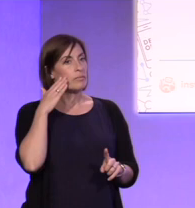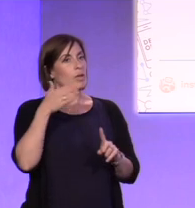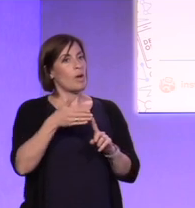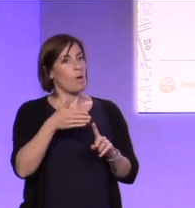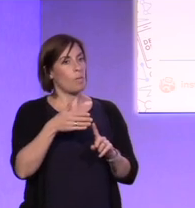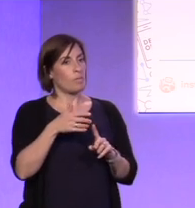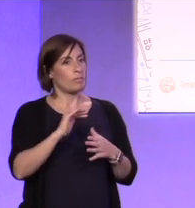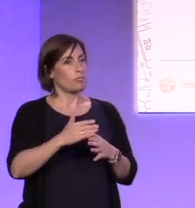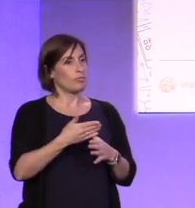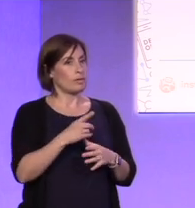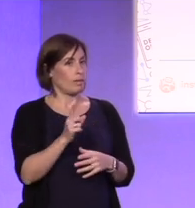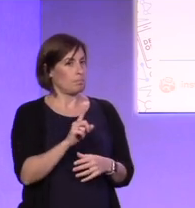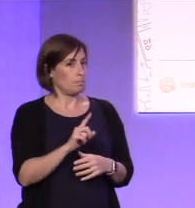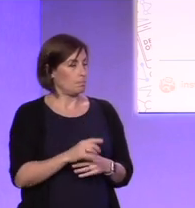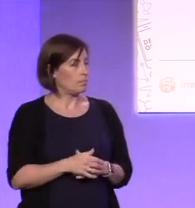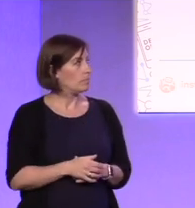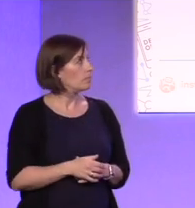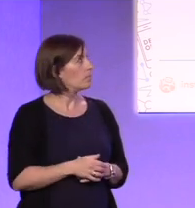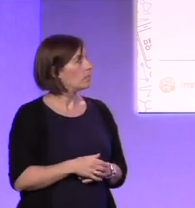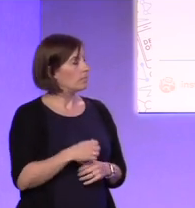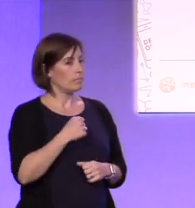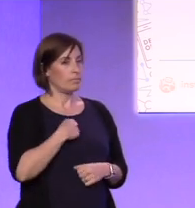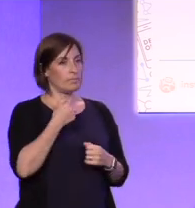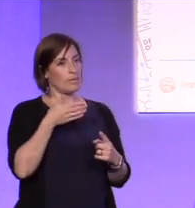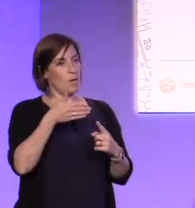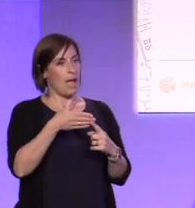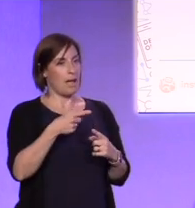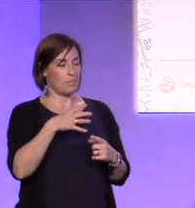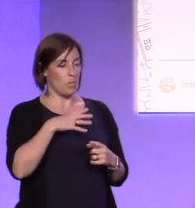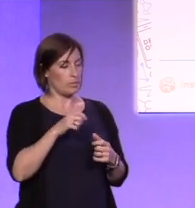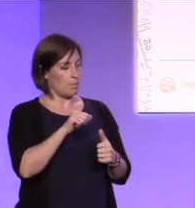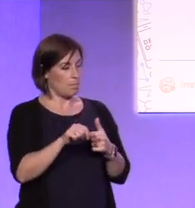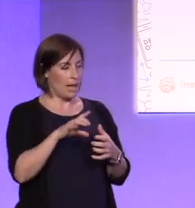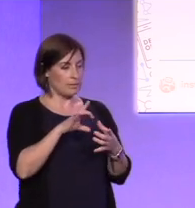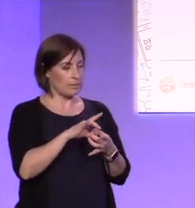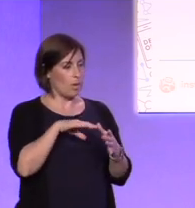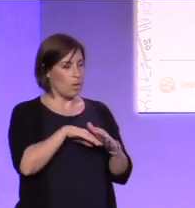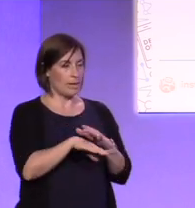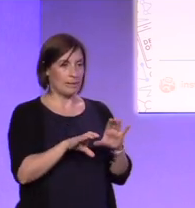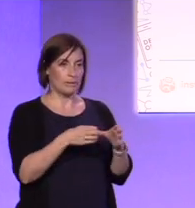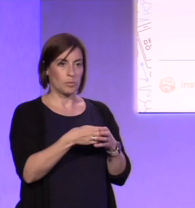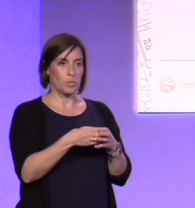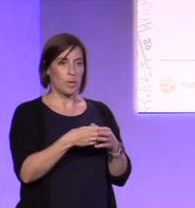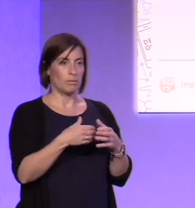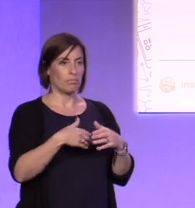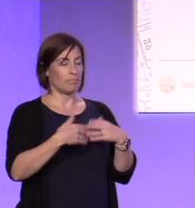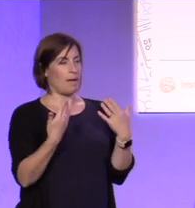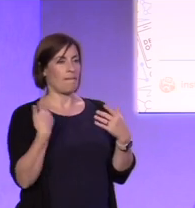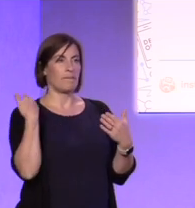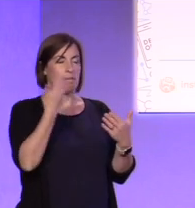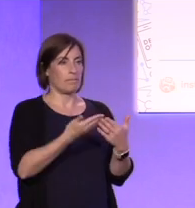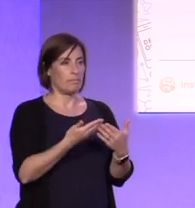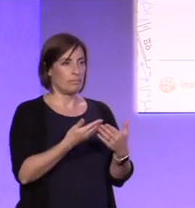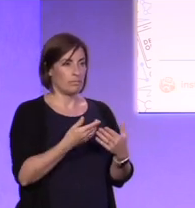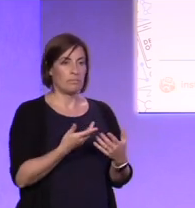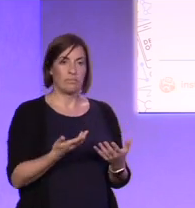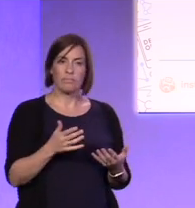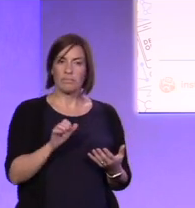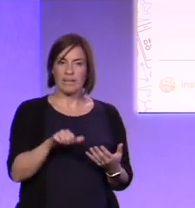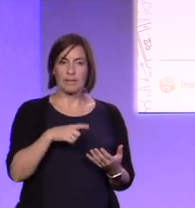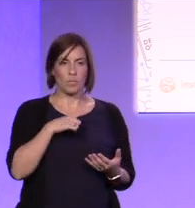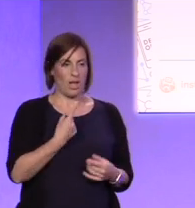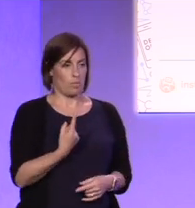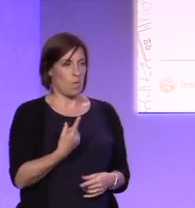We said that we wanted to be the best login squad thingy ever. And we were, because we were the only one.